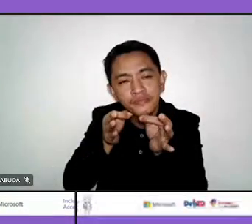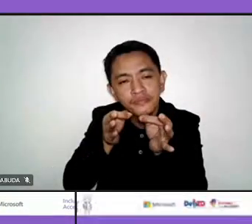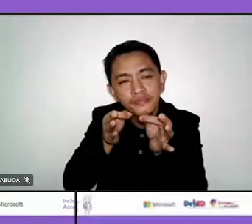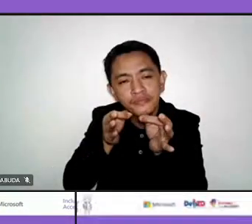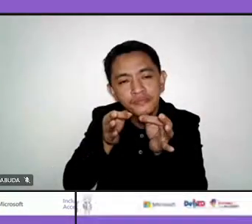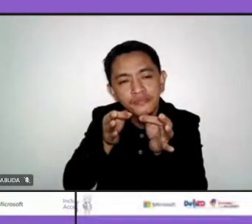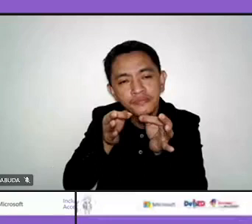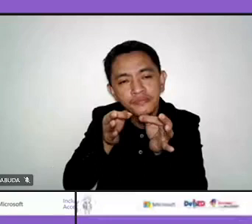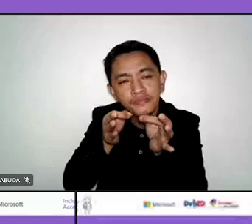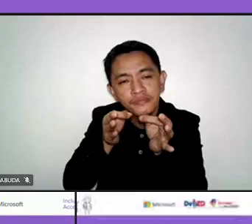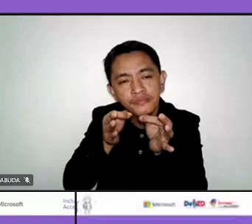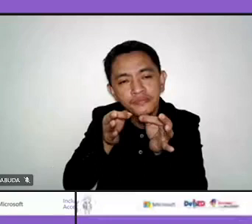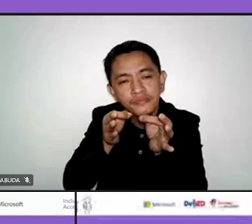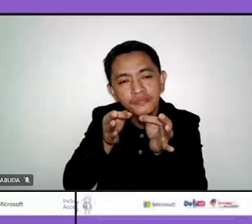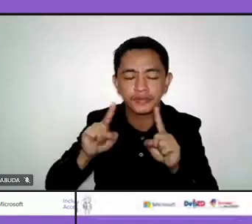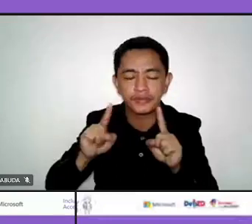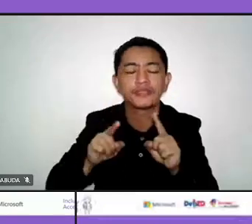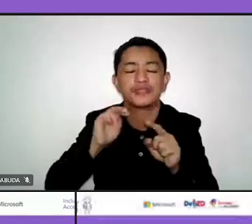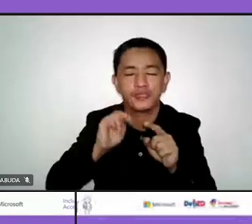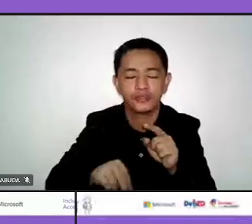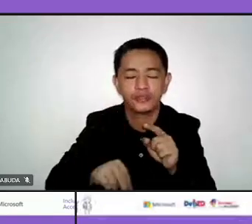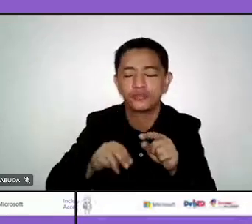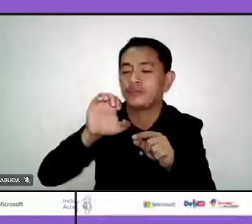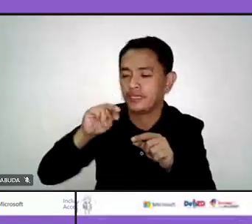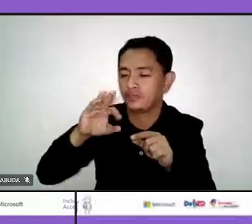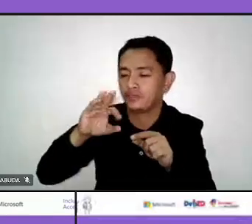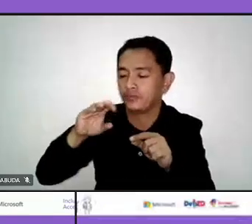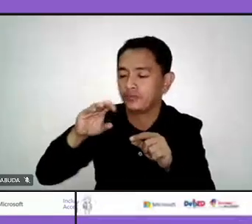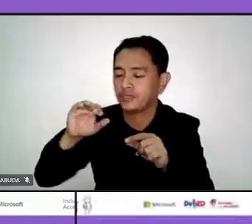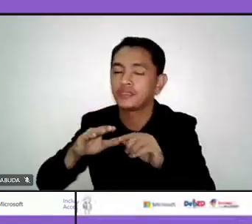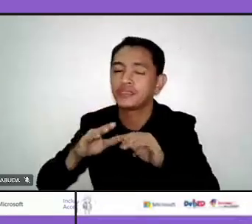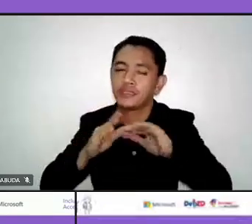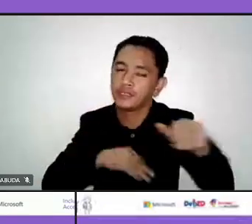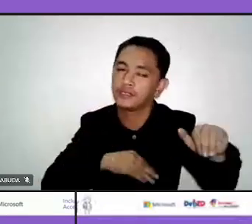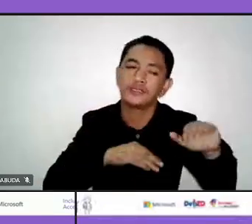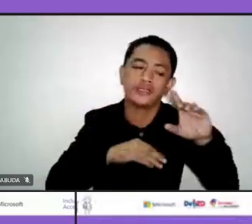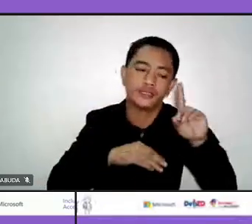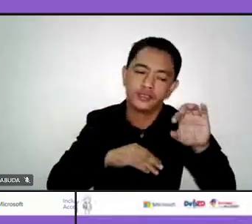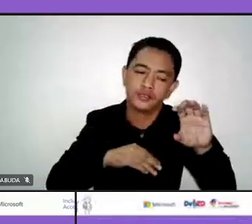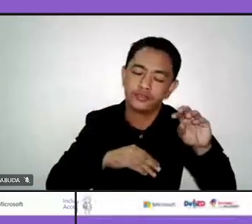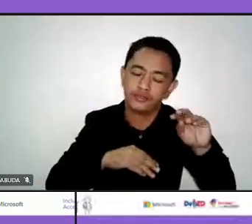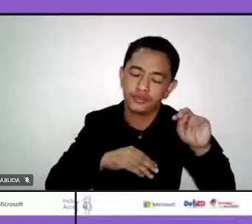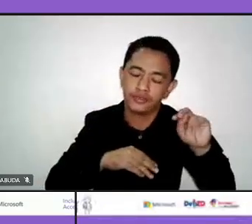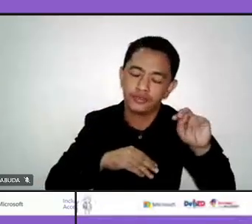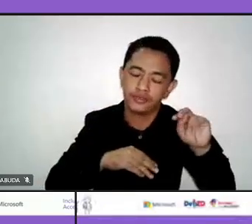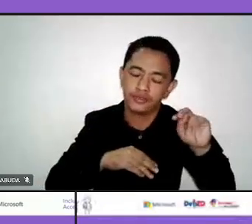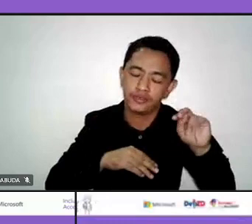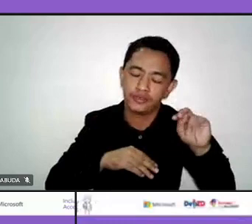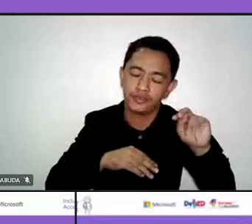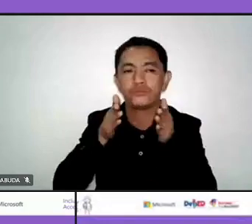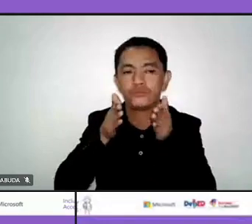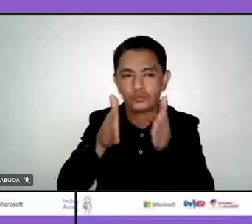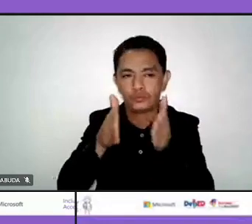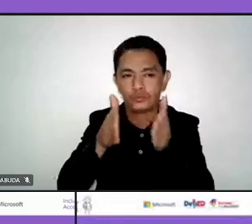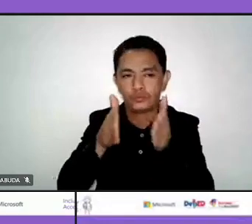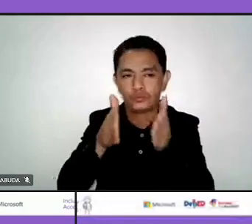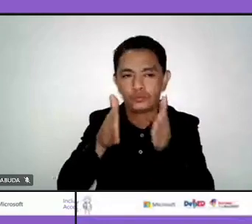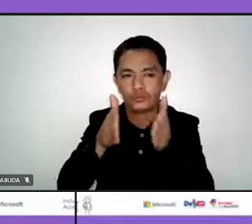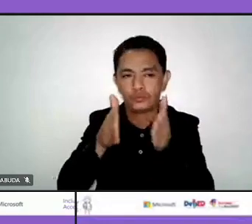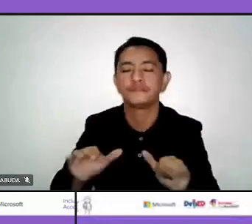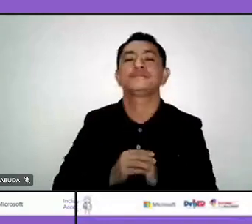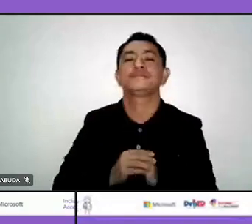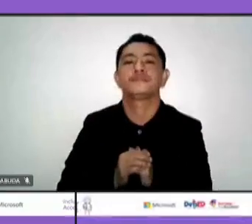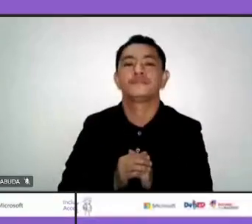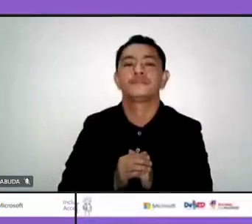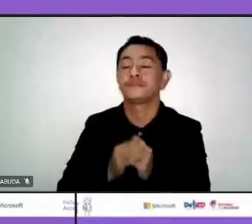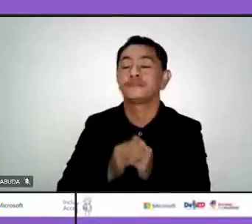times, di ba? So okay din naman mag-text-text ng lola, di ba? Para lang matuto rin ng encoding aside from